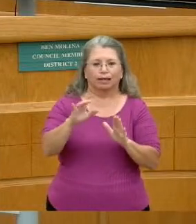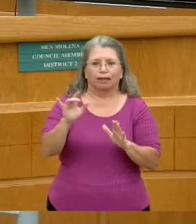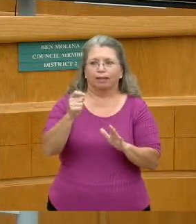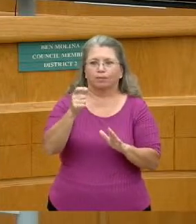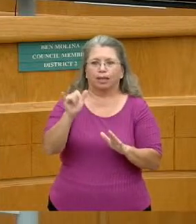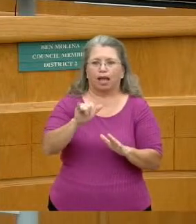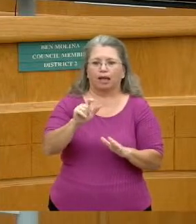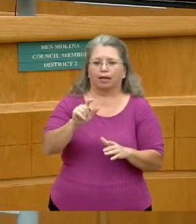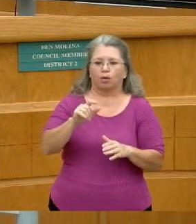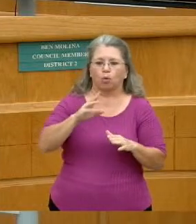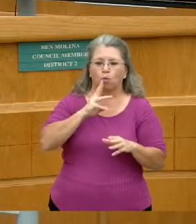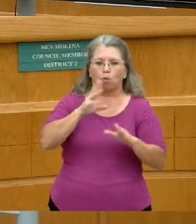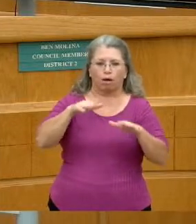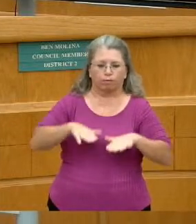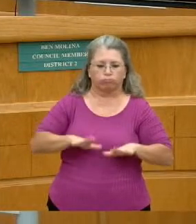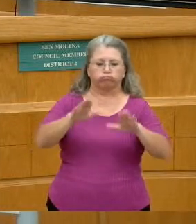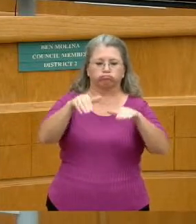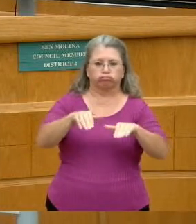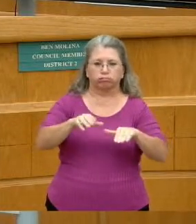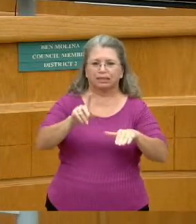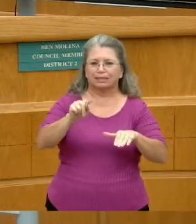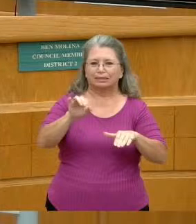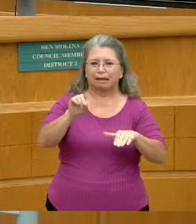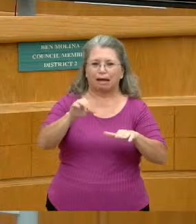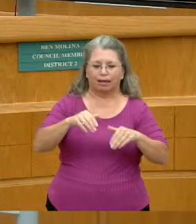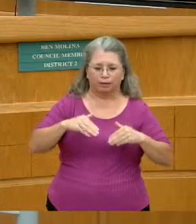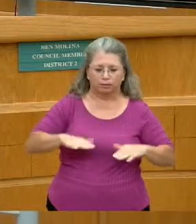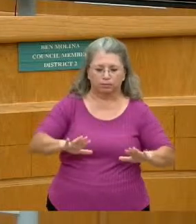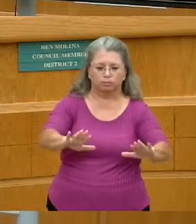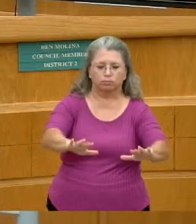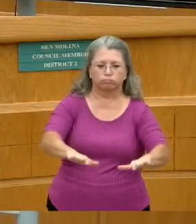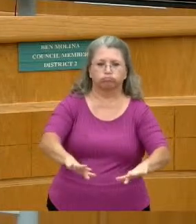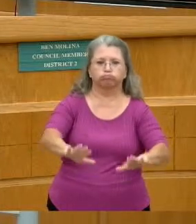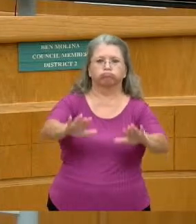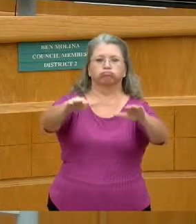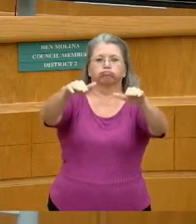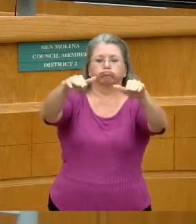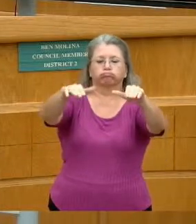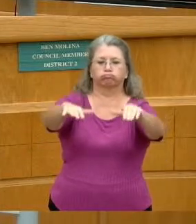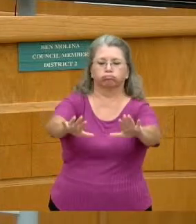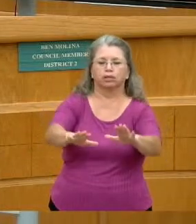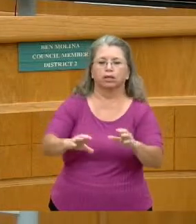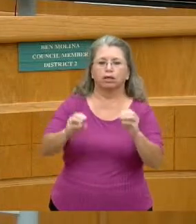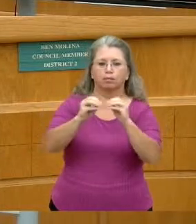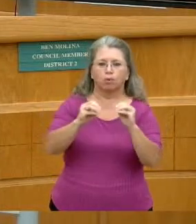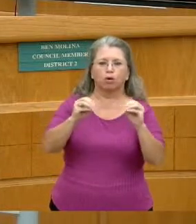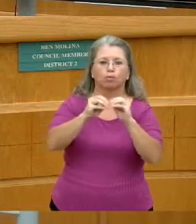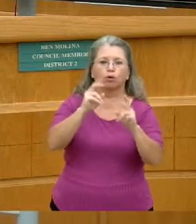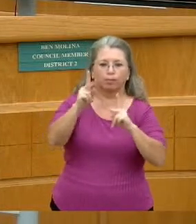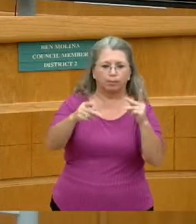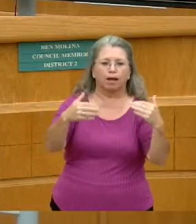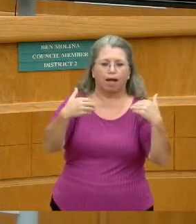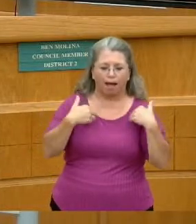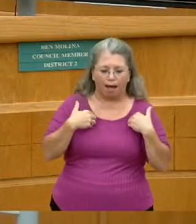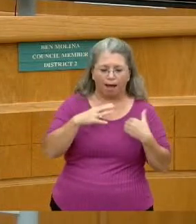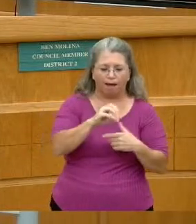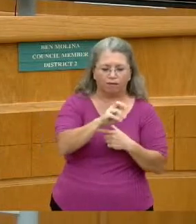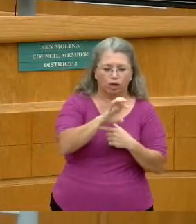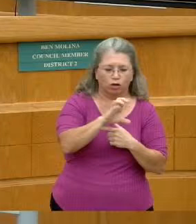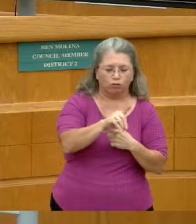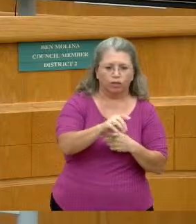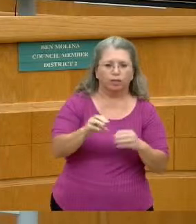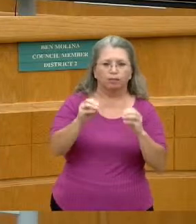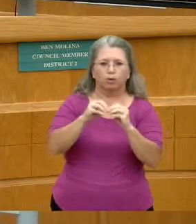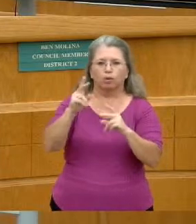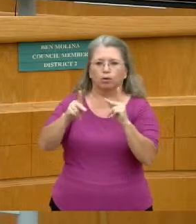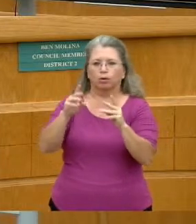now of more and more patients in the hospital have COVID-19, more and more people in the ICU have COVID-19. And